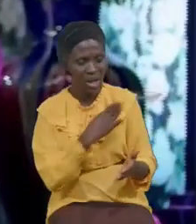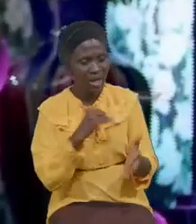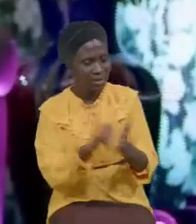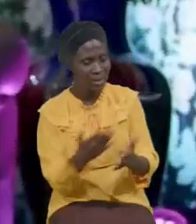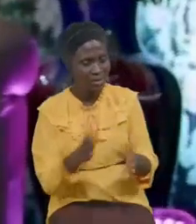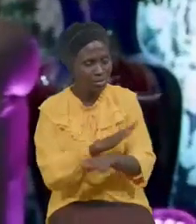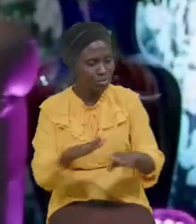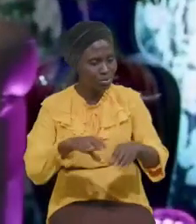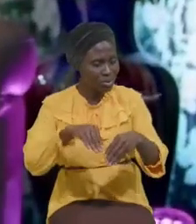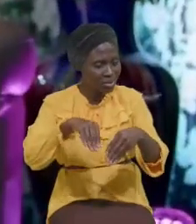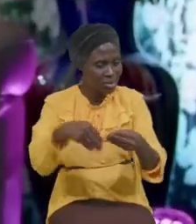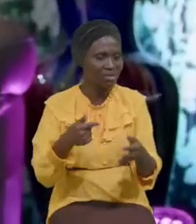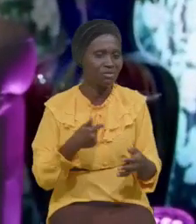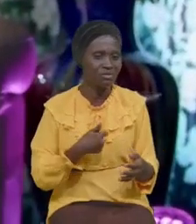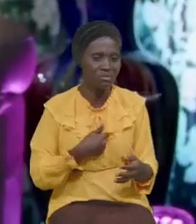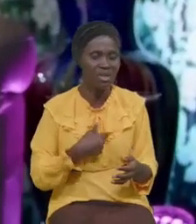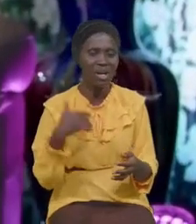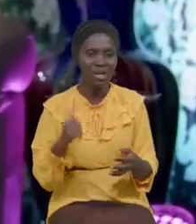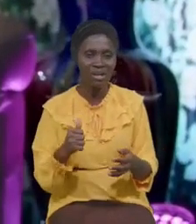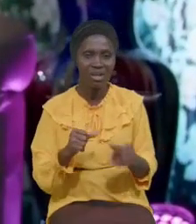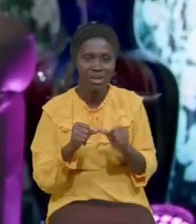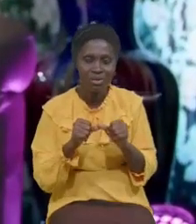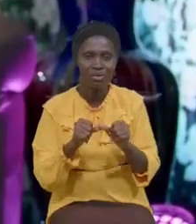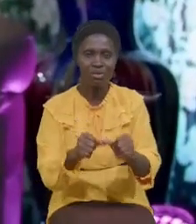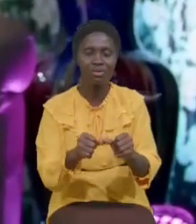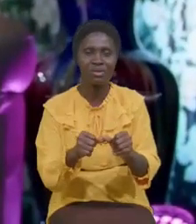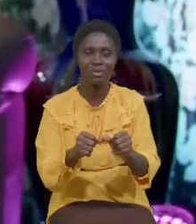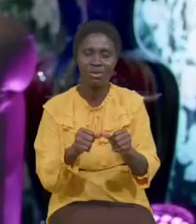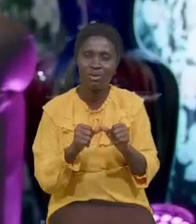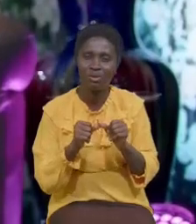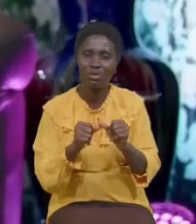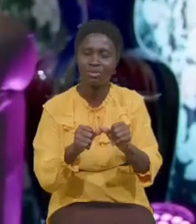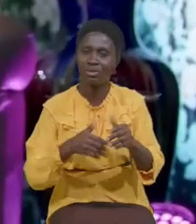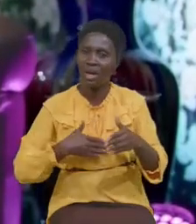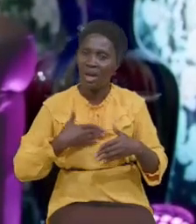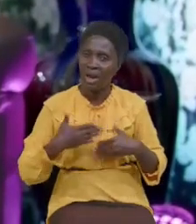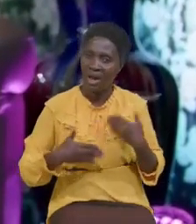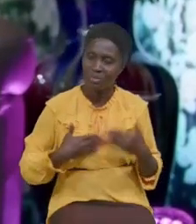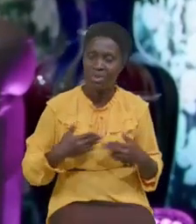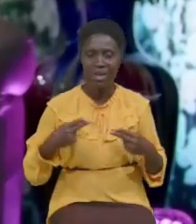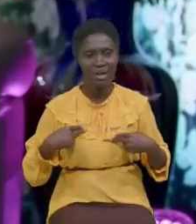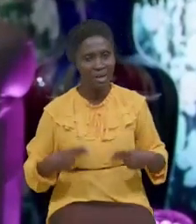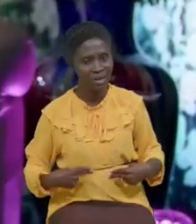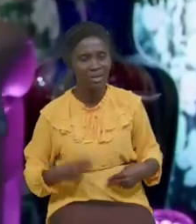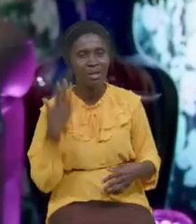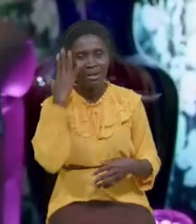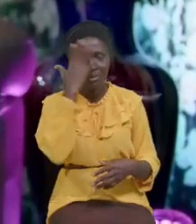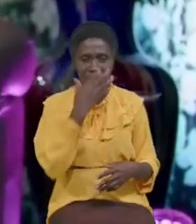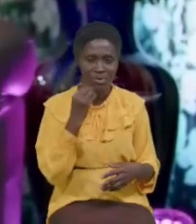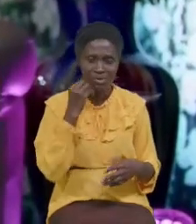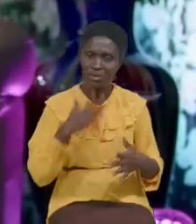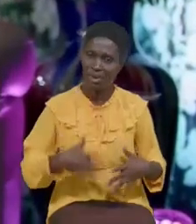a straight, continuous, gradual, happy, healthy, beautiful